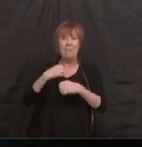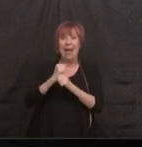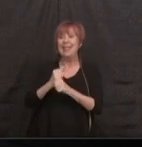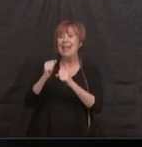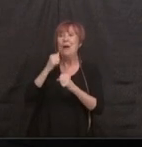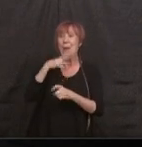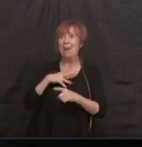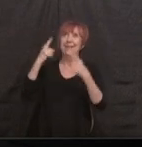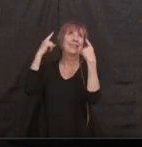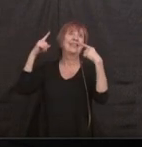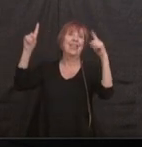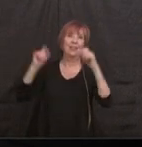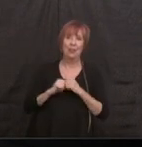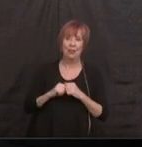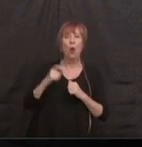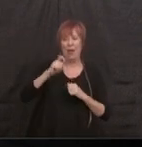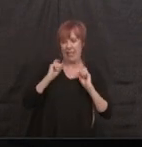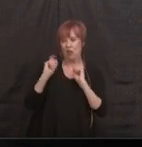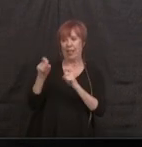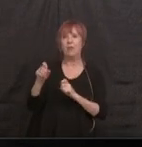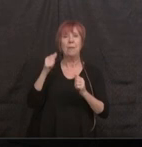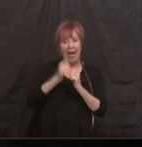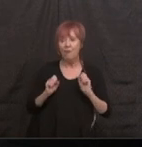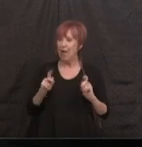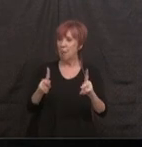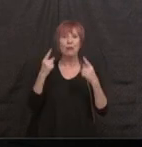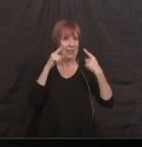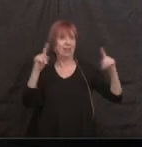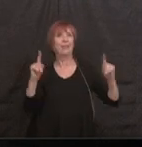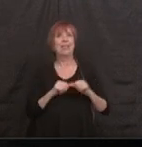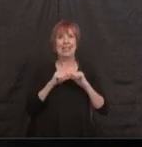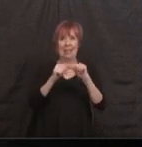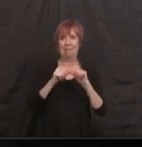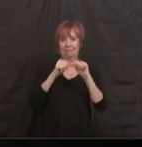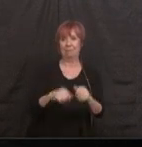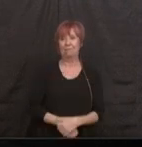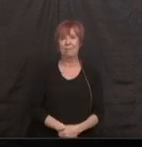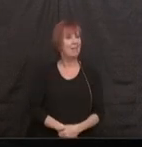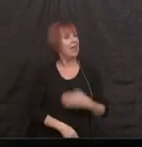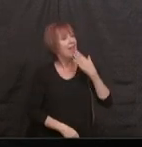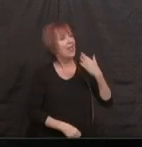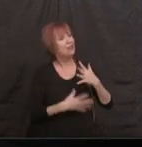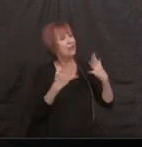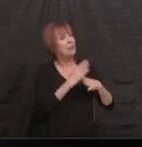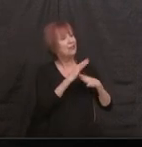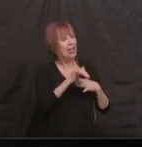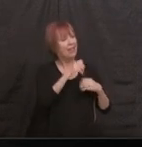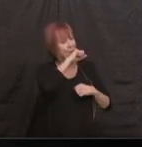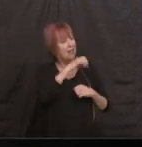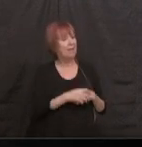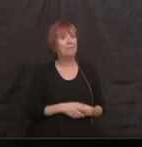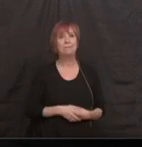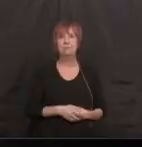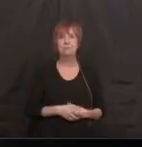need to make sure we give them every opportunity to succeed. Wonderful. Thank you so much for sharing that. I love it.